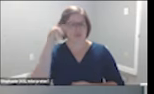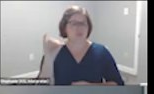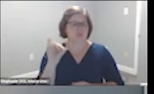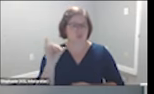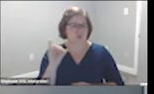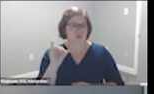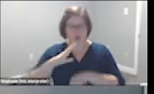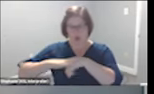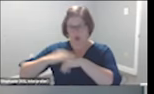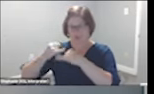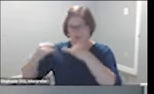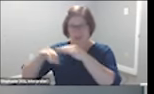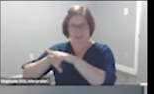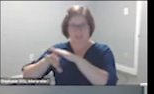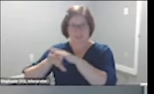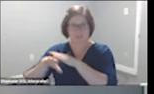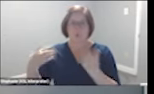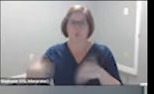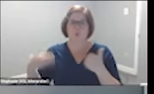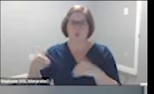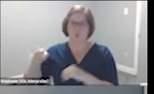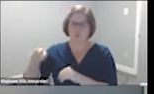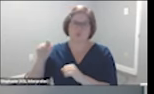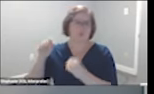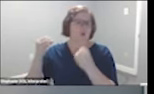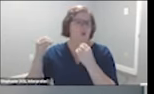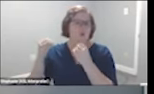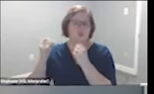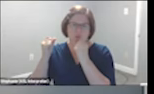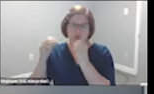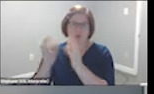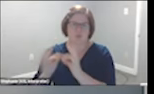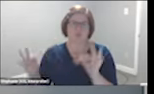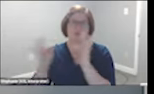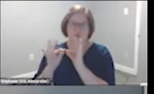online accessibility is really important too. And there are tons of resources out there.